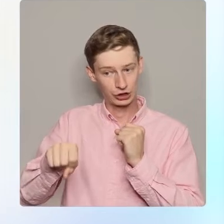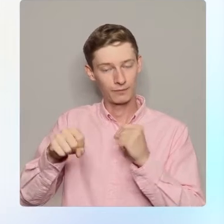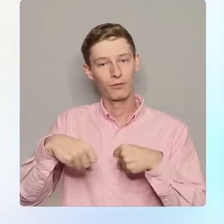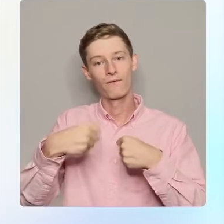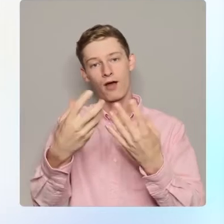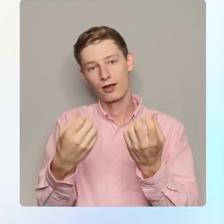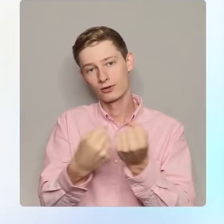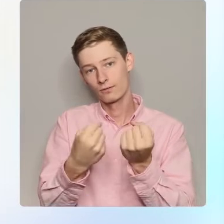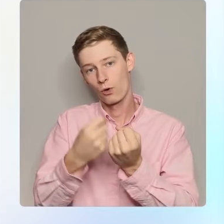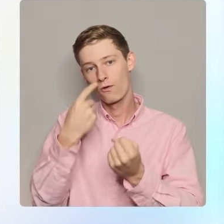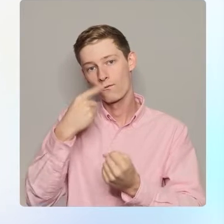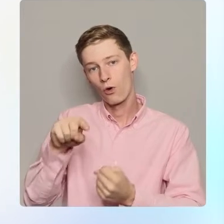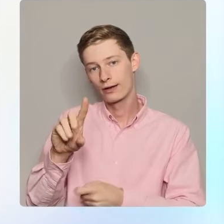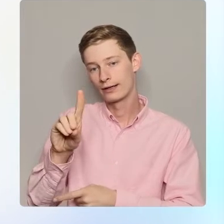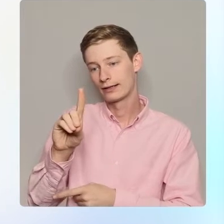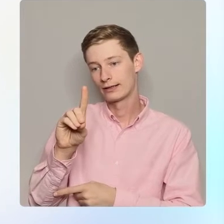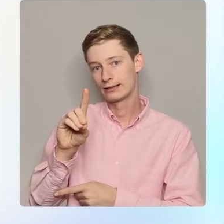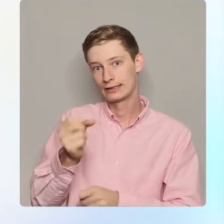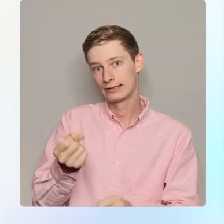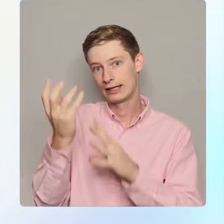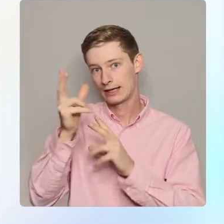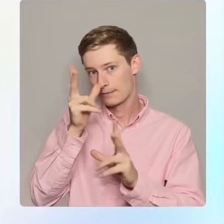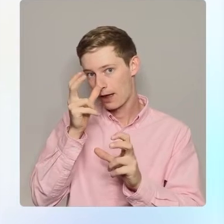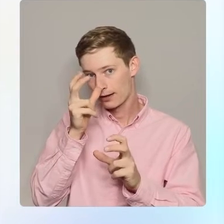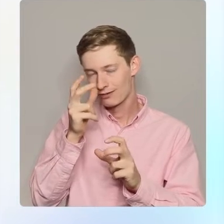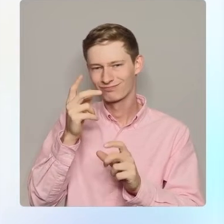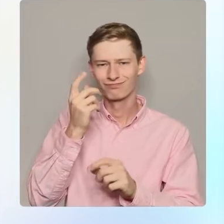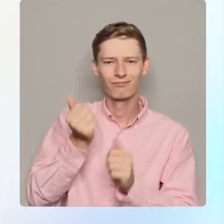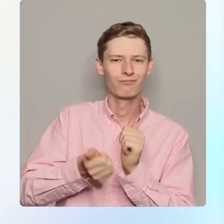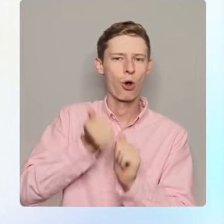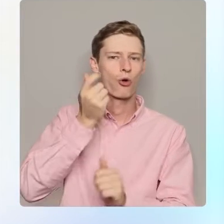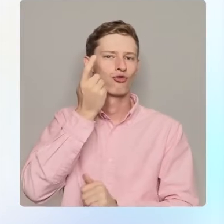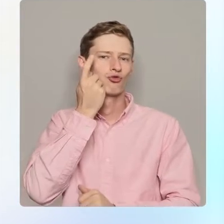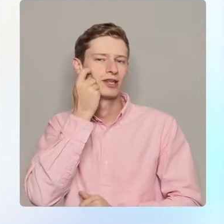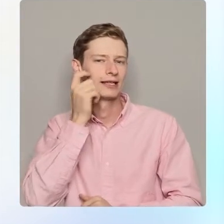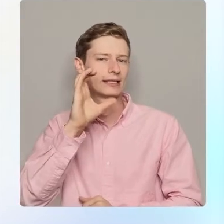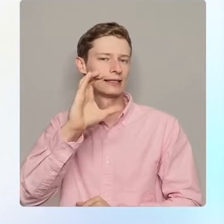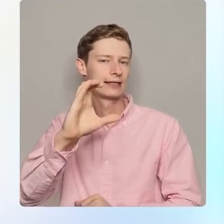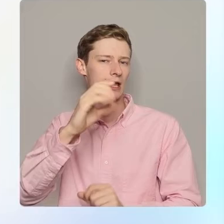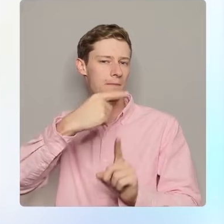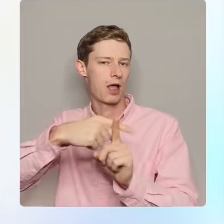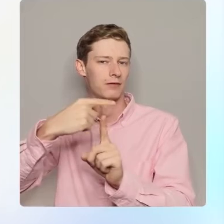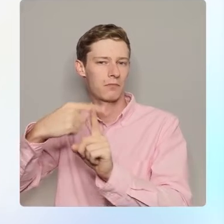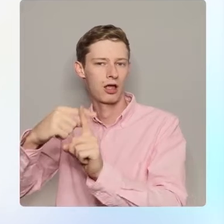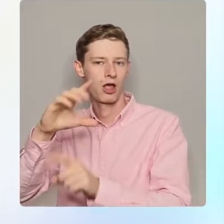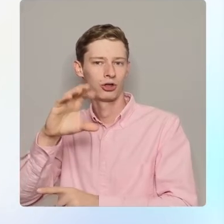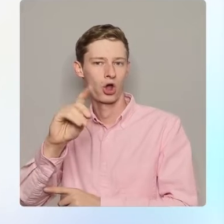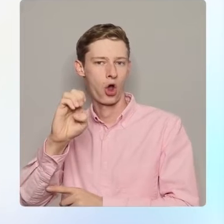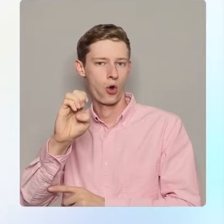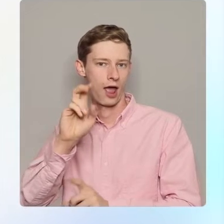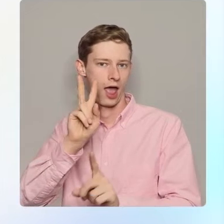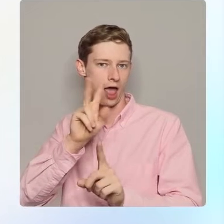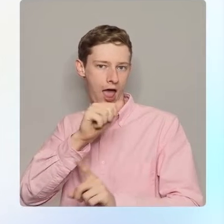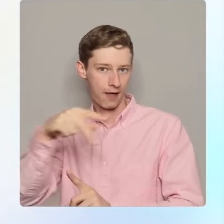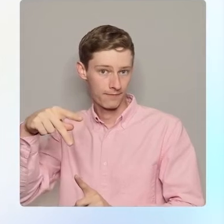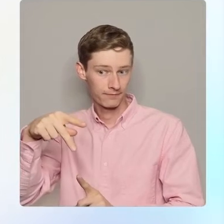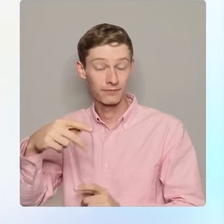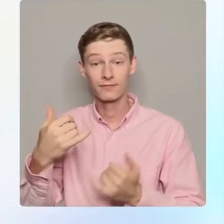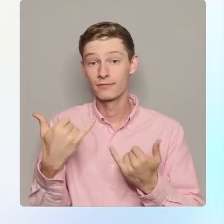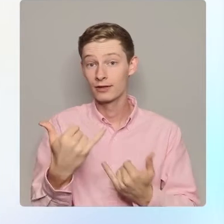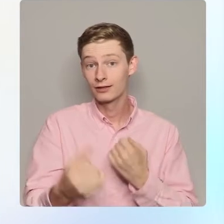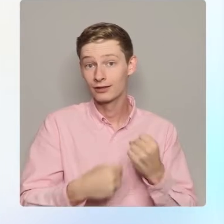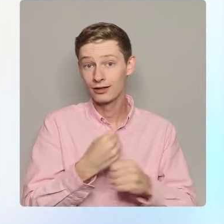Okay, let's move on to improving debugging options with your favorite IDEs. Last